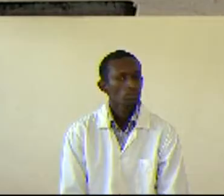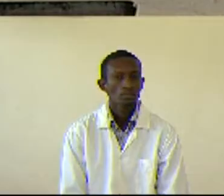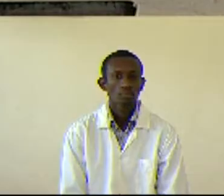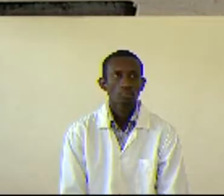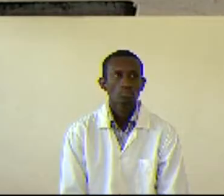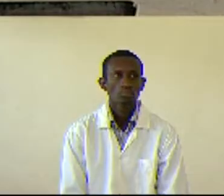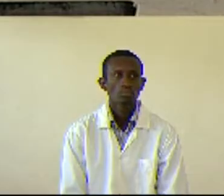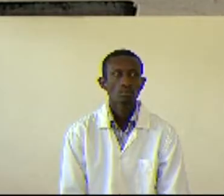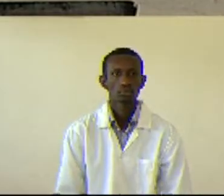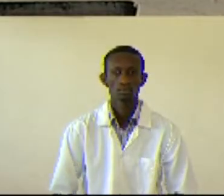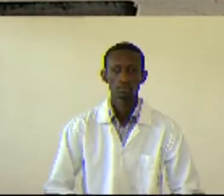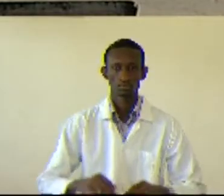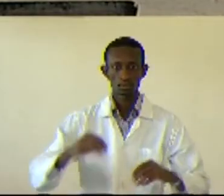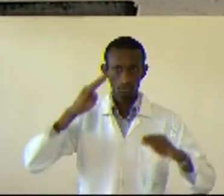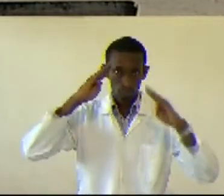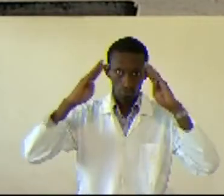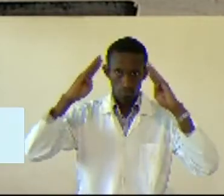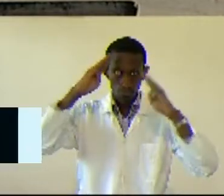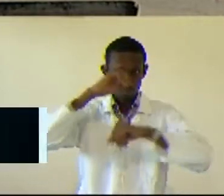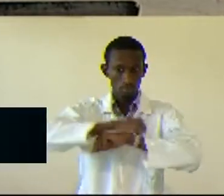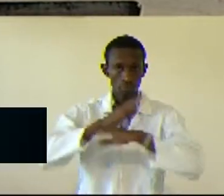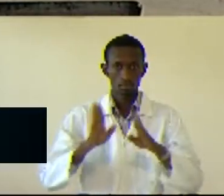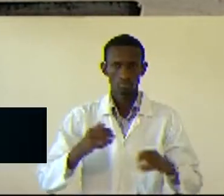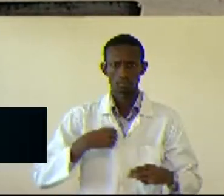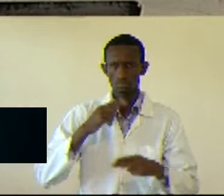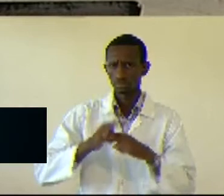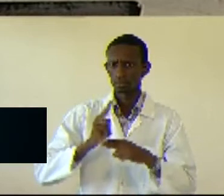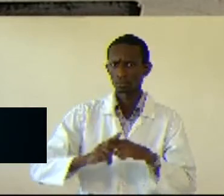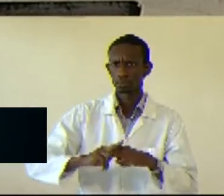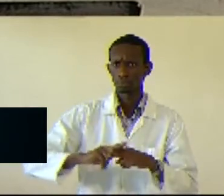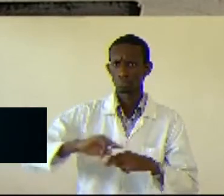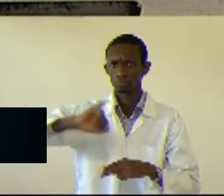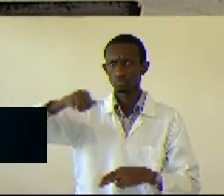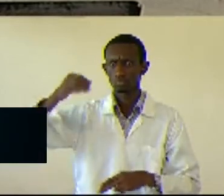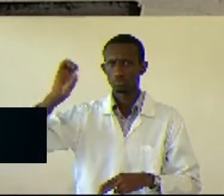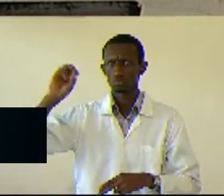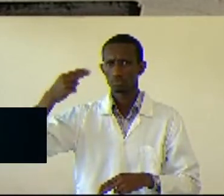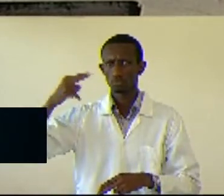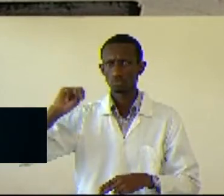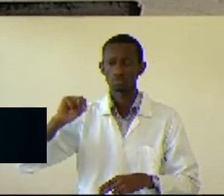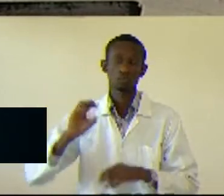Hello everyone, I'm John, a math teacher.